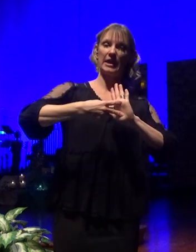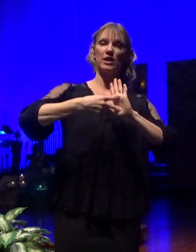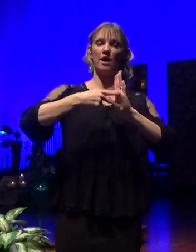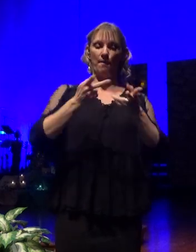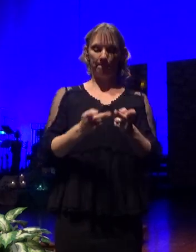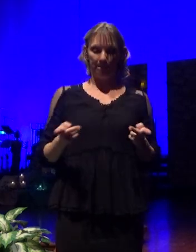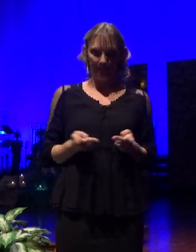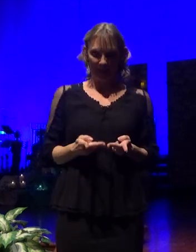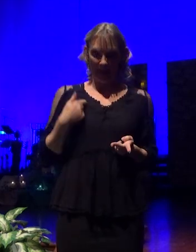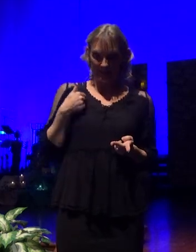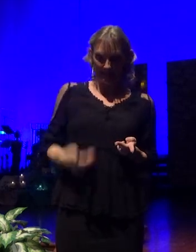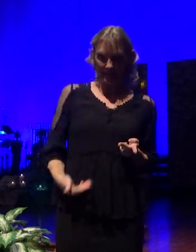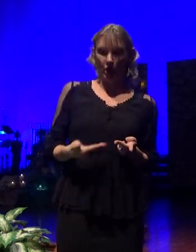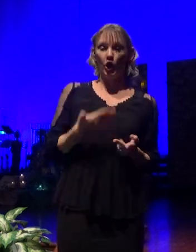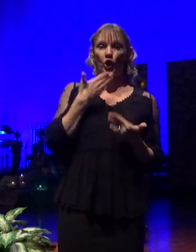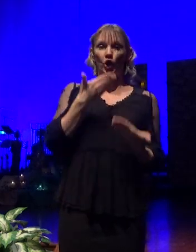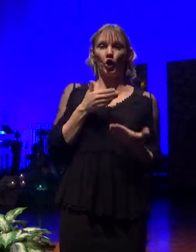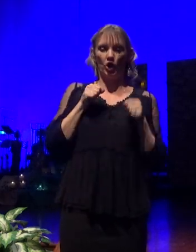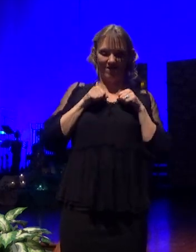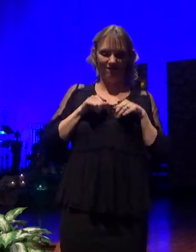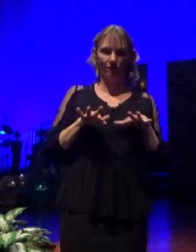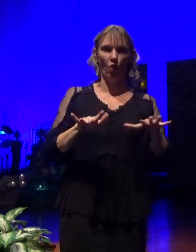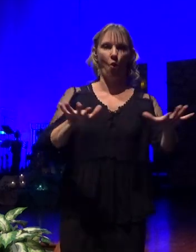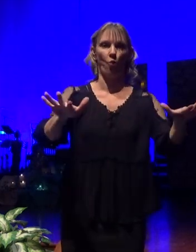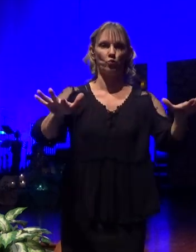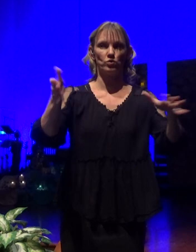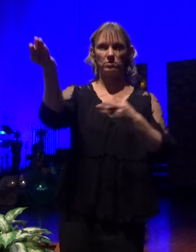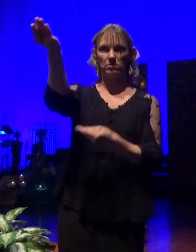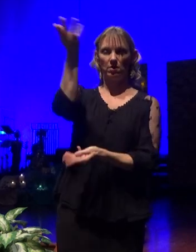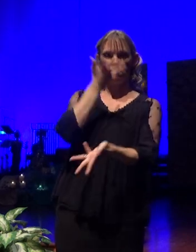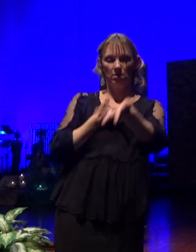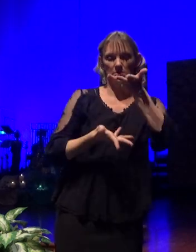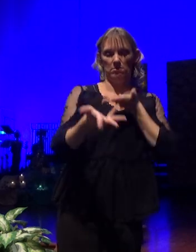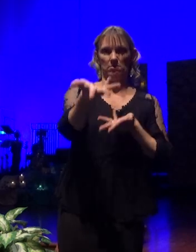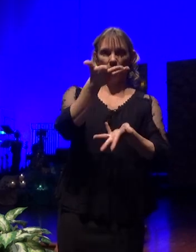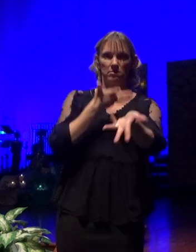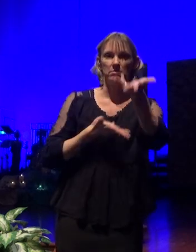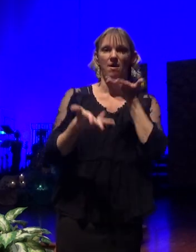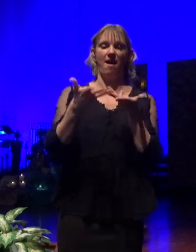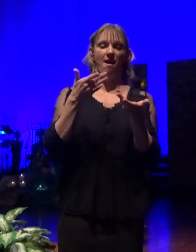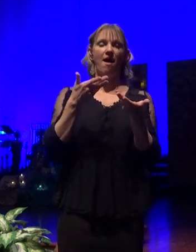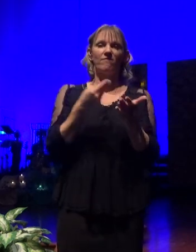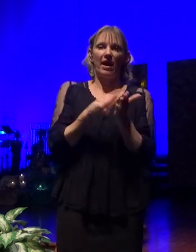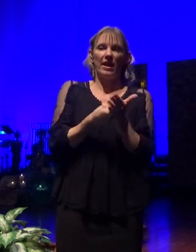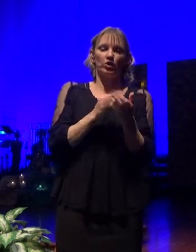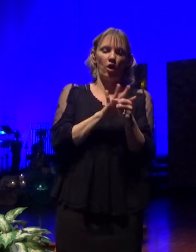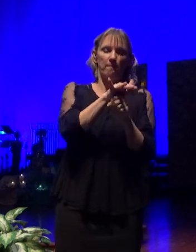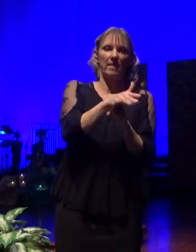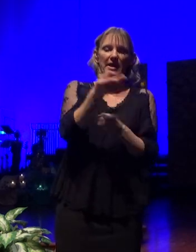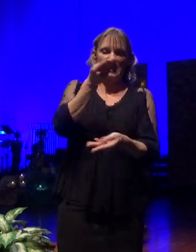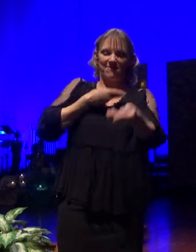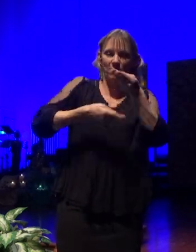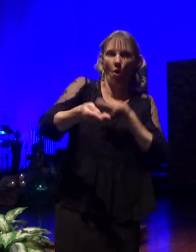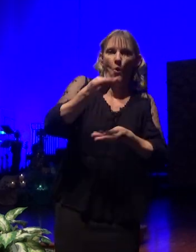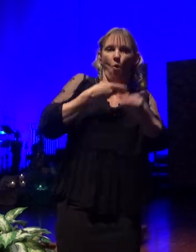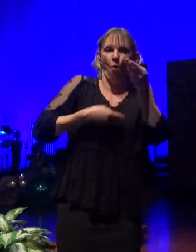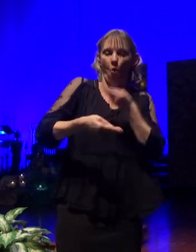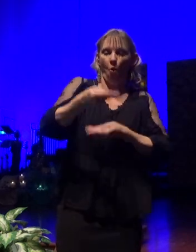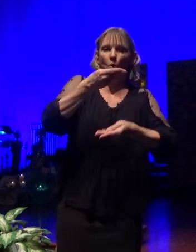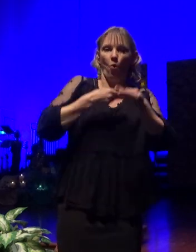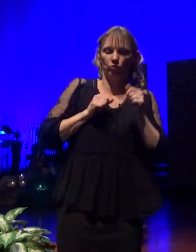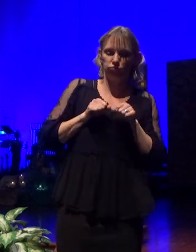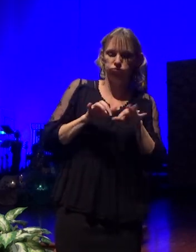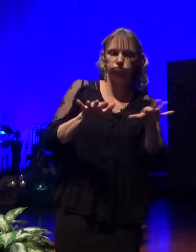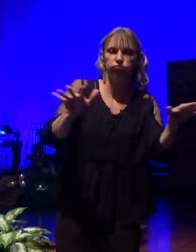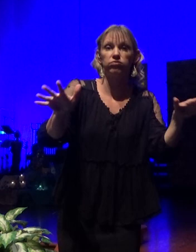where good flows. I intend to be a place where financial abundance flows. And out of that flow,